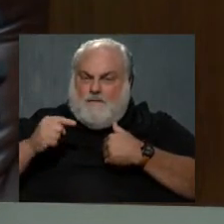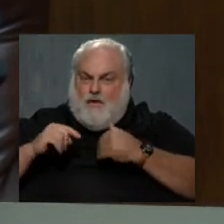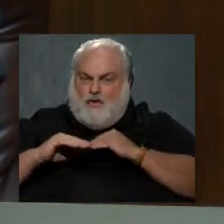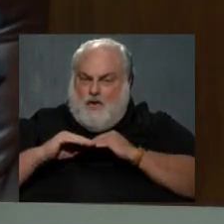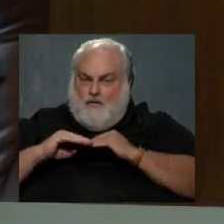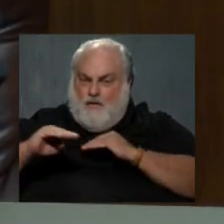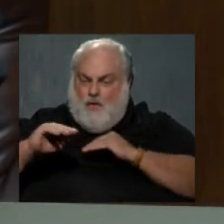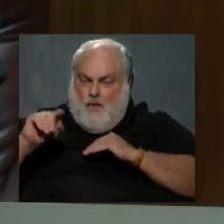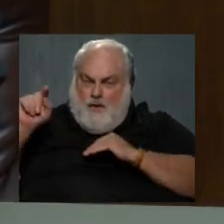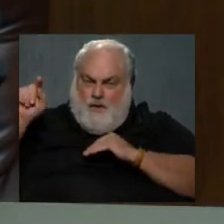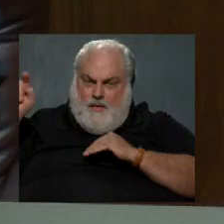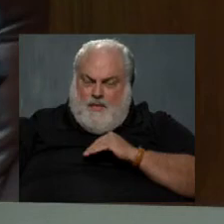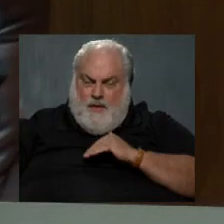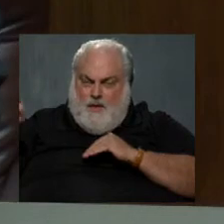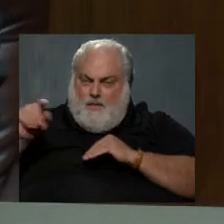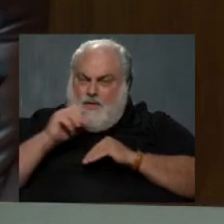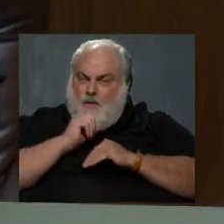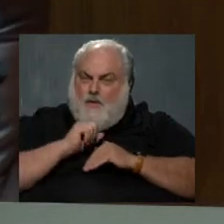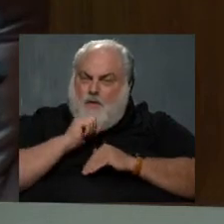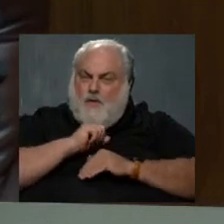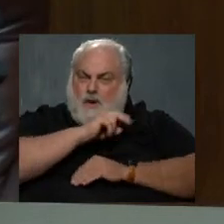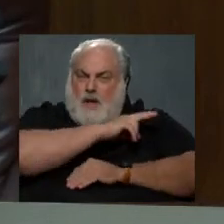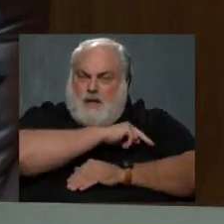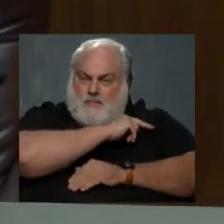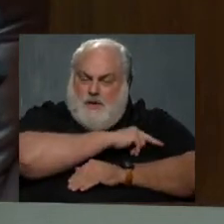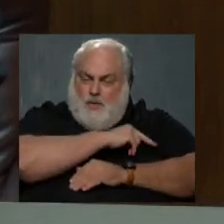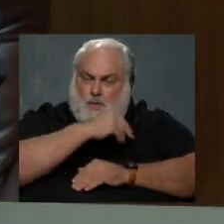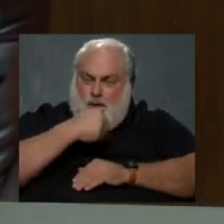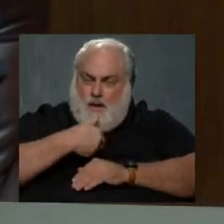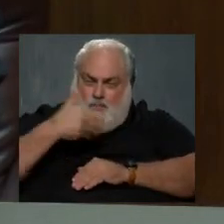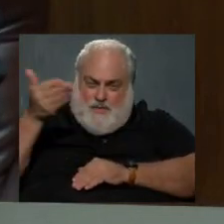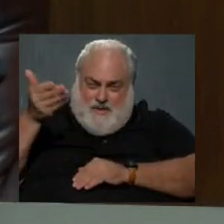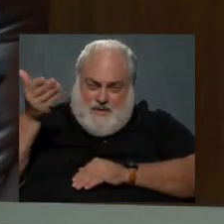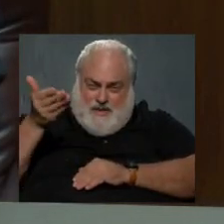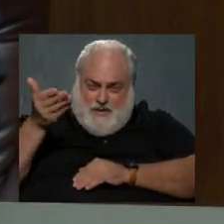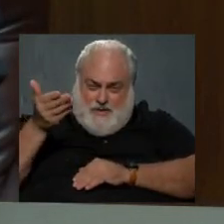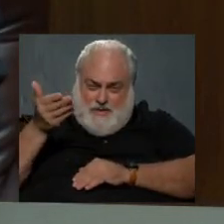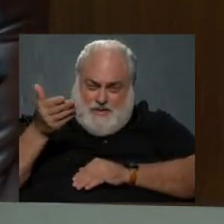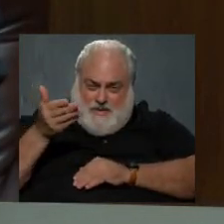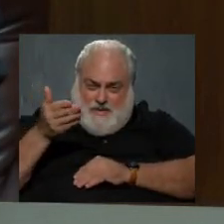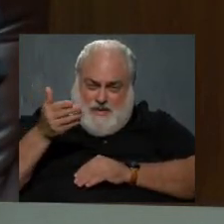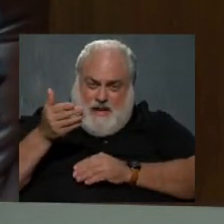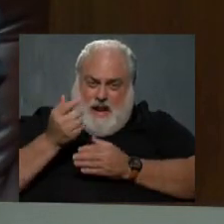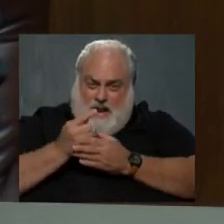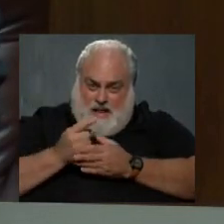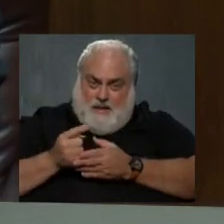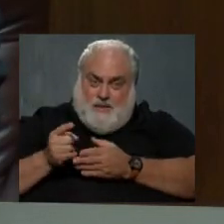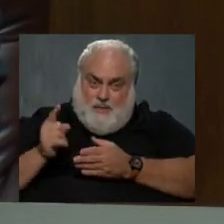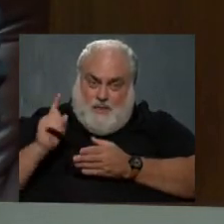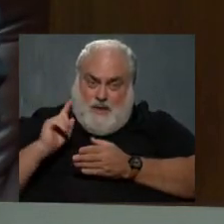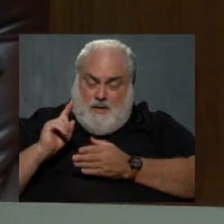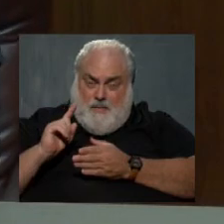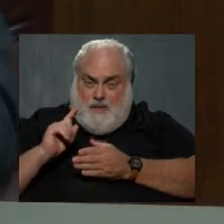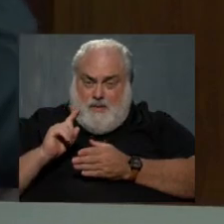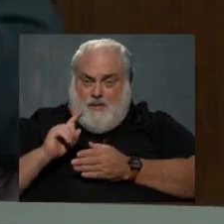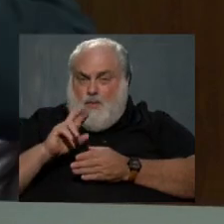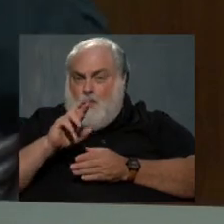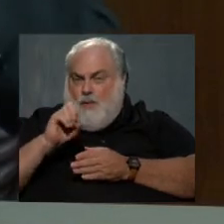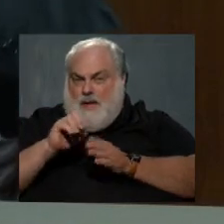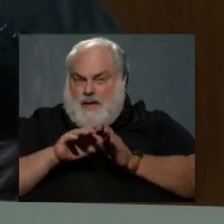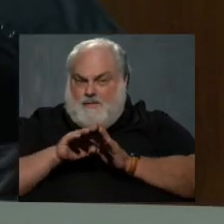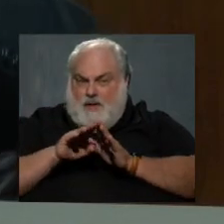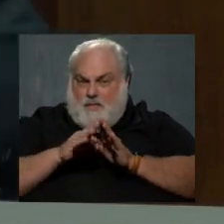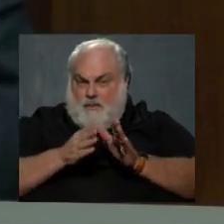there. And I think you all heard a presentation when I was out last week about the redevelopment